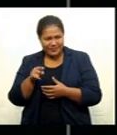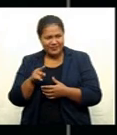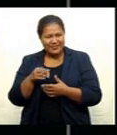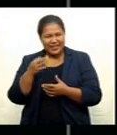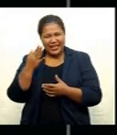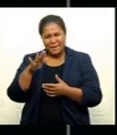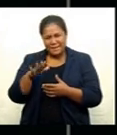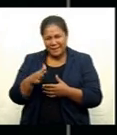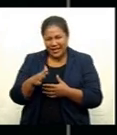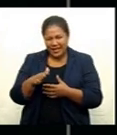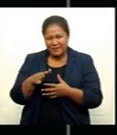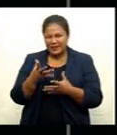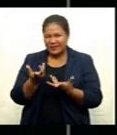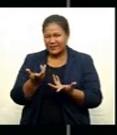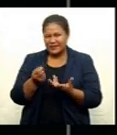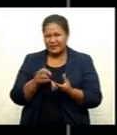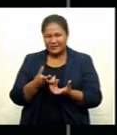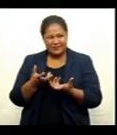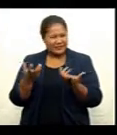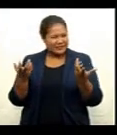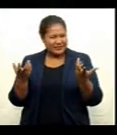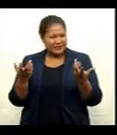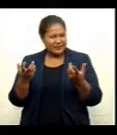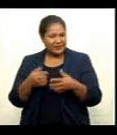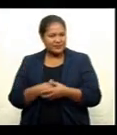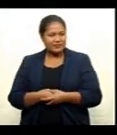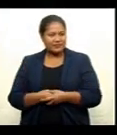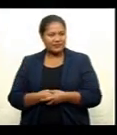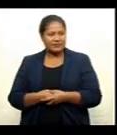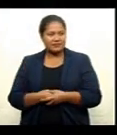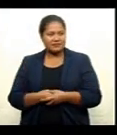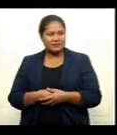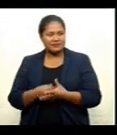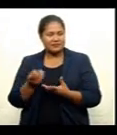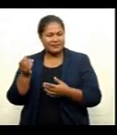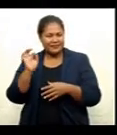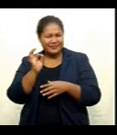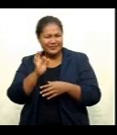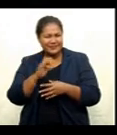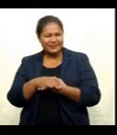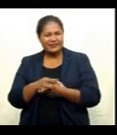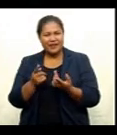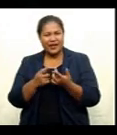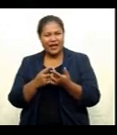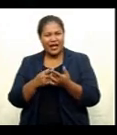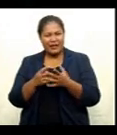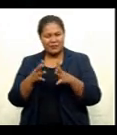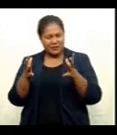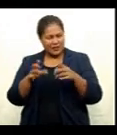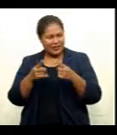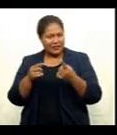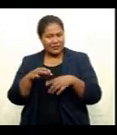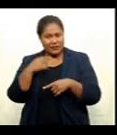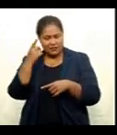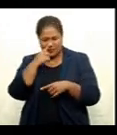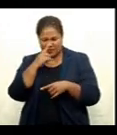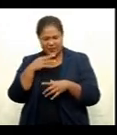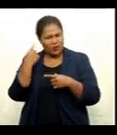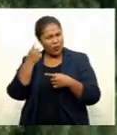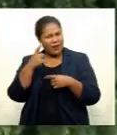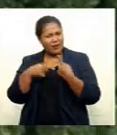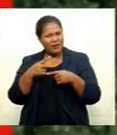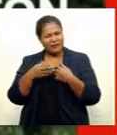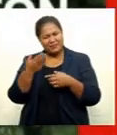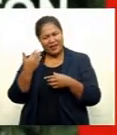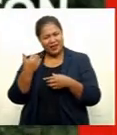may be a totally separate invasion. Murder hornets. They were the other big thing people were worrying about back in